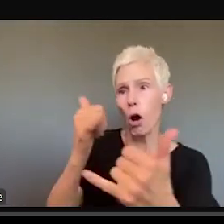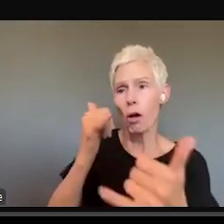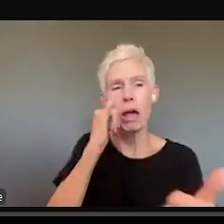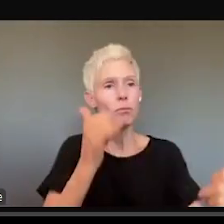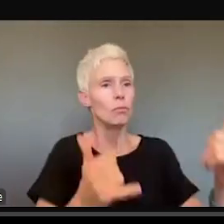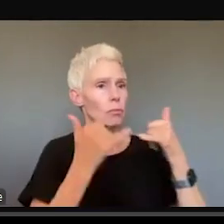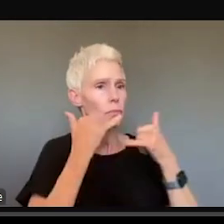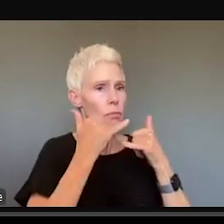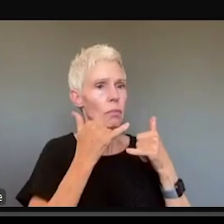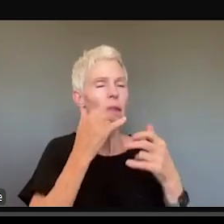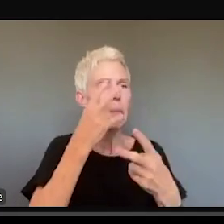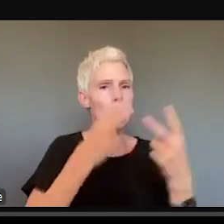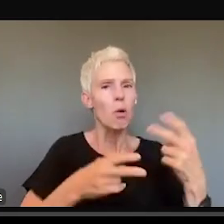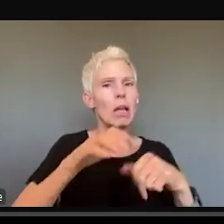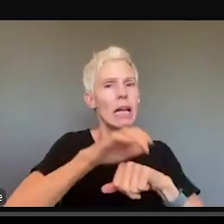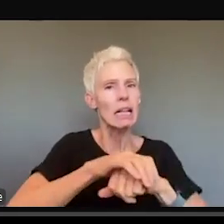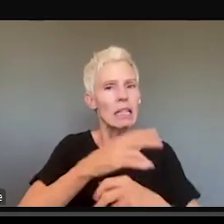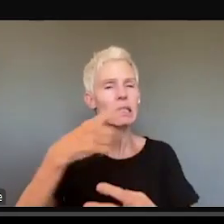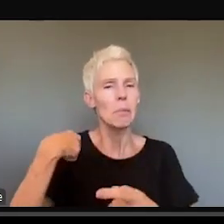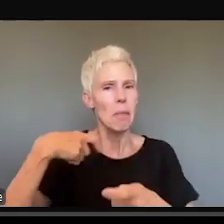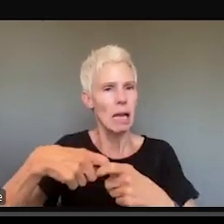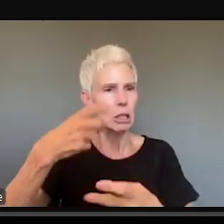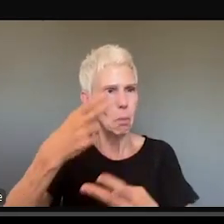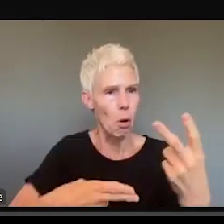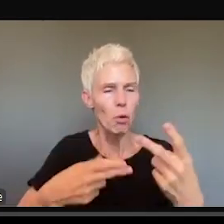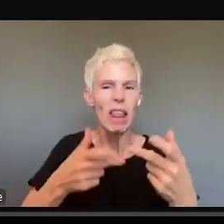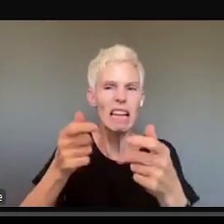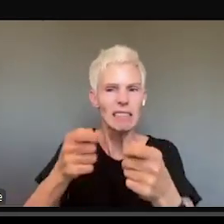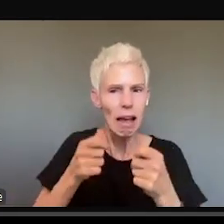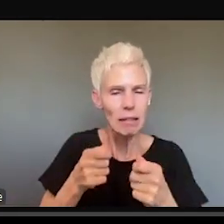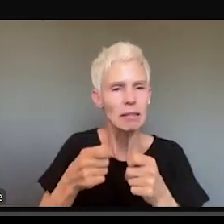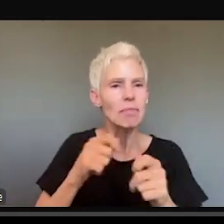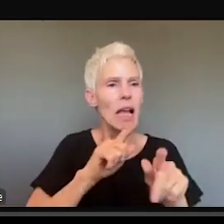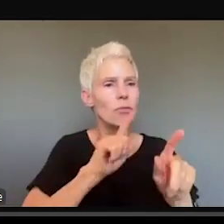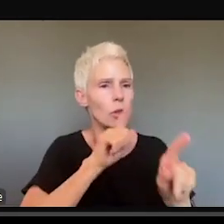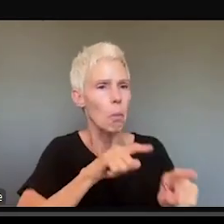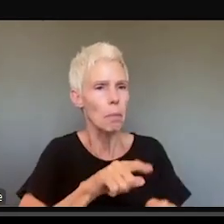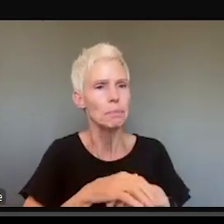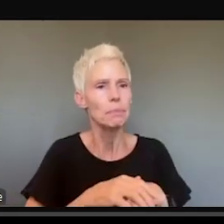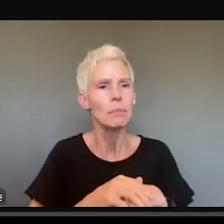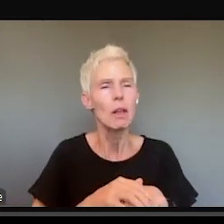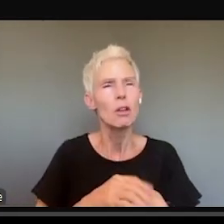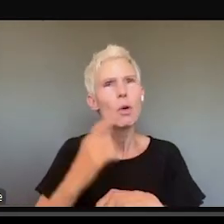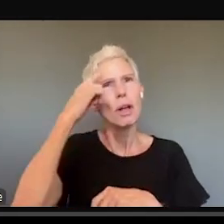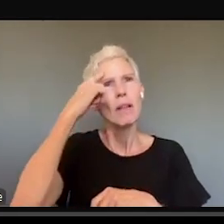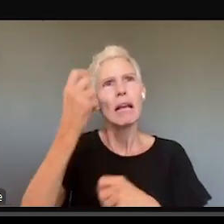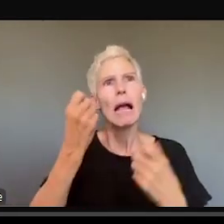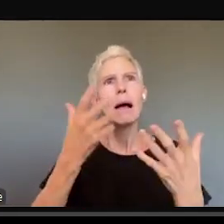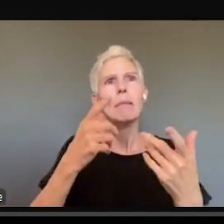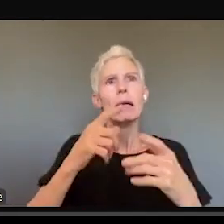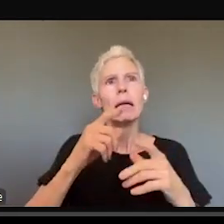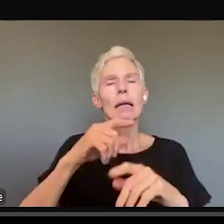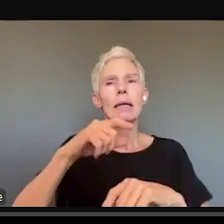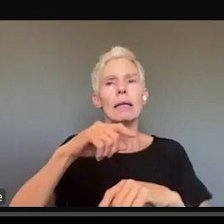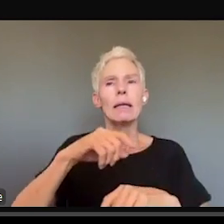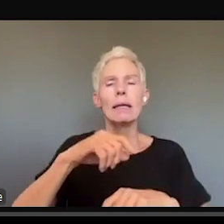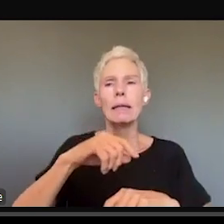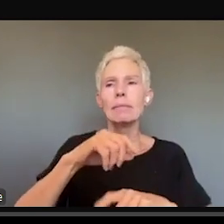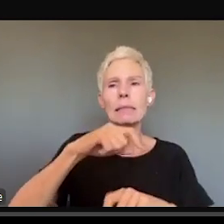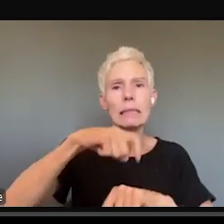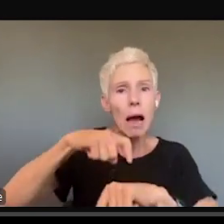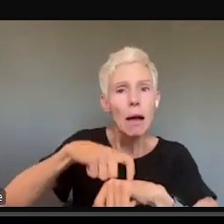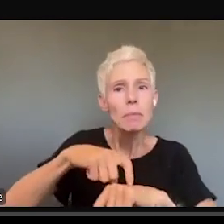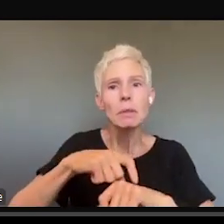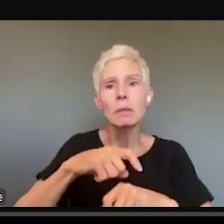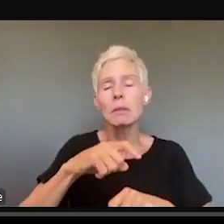in Spanish. And in terms of, thinking about how many times people are following up or answering our follow-up